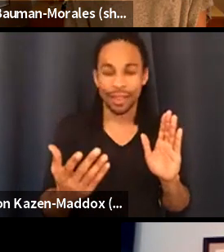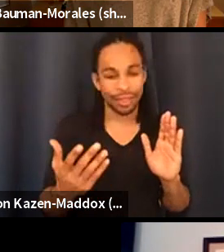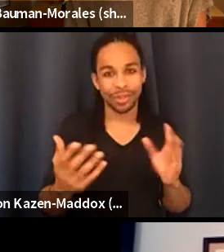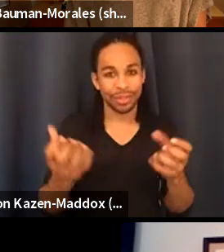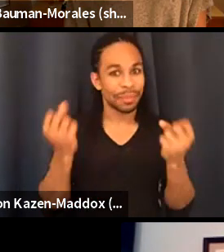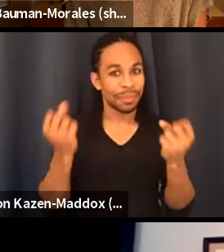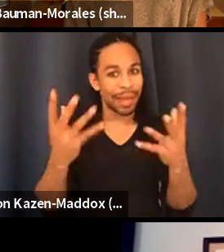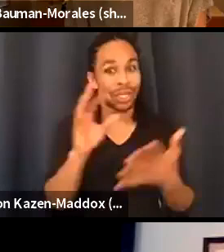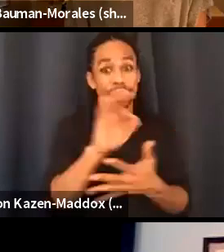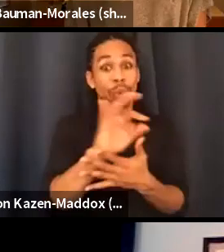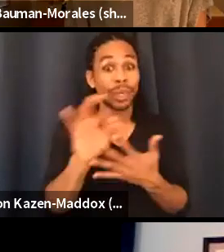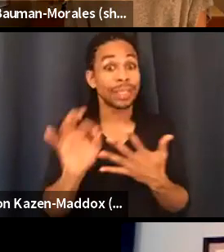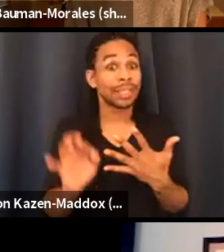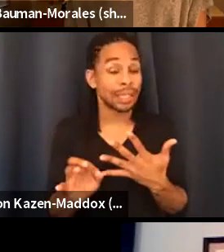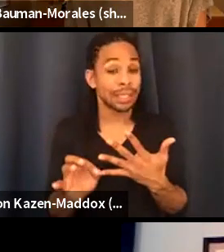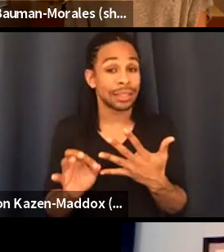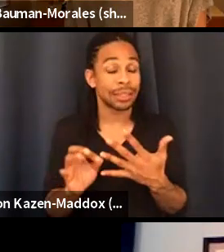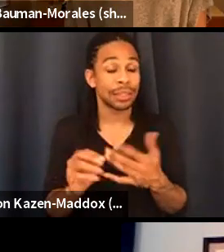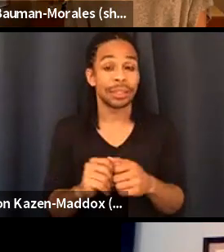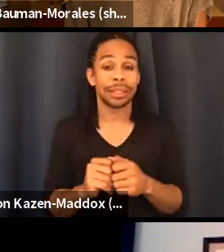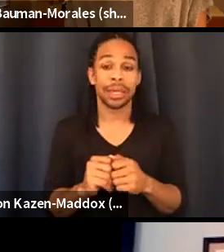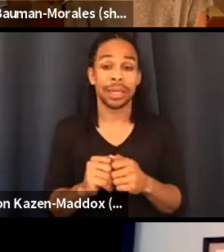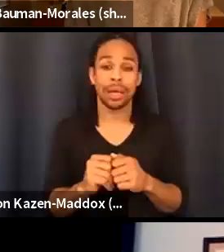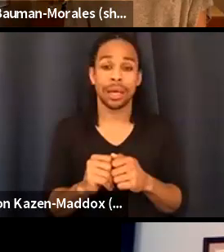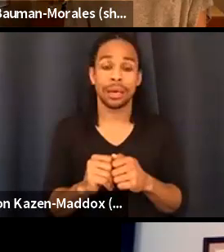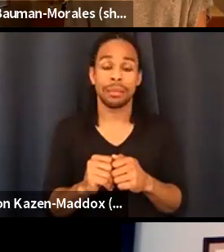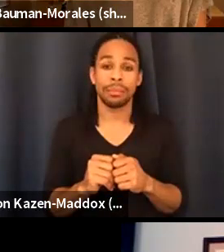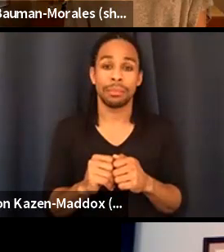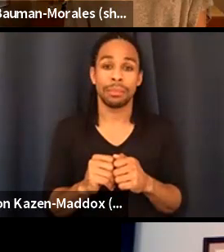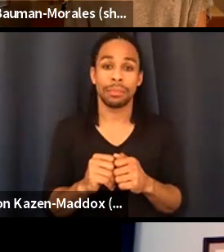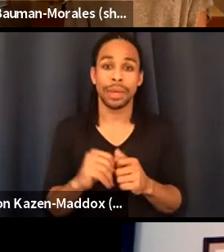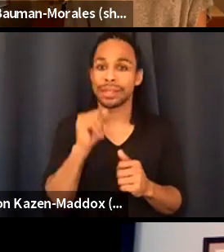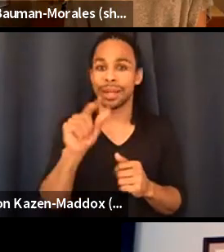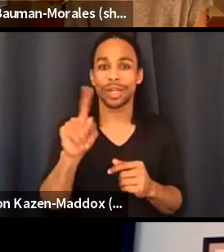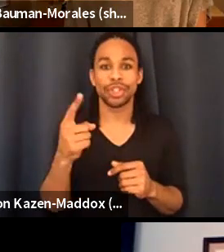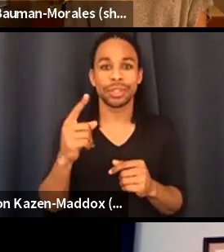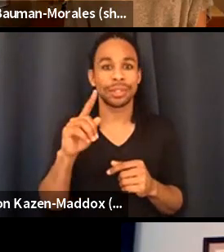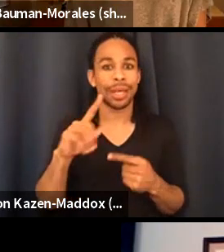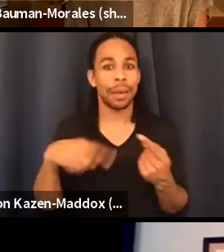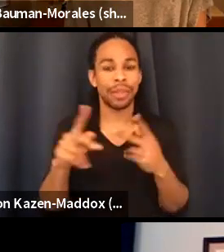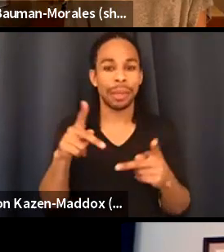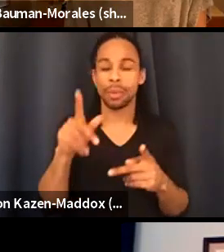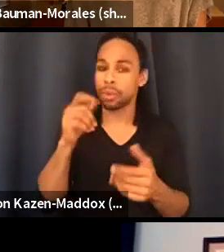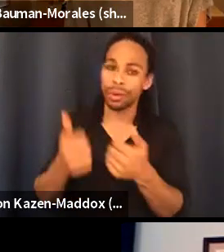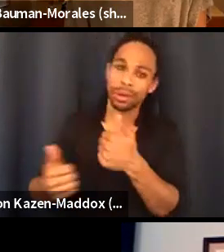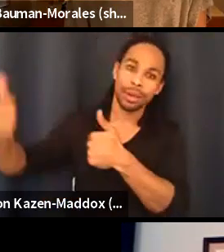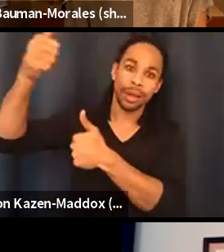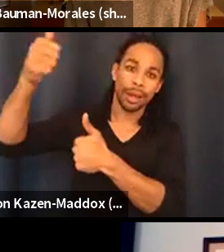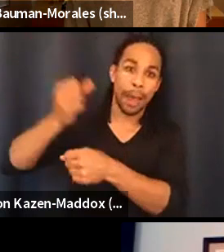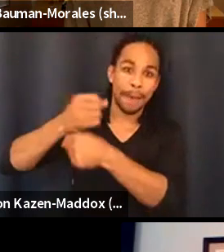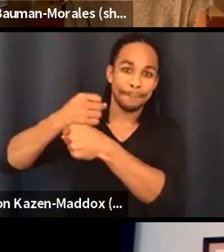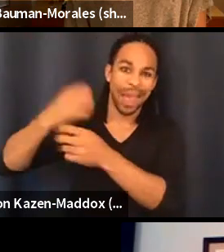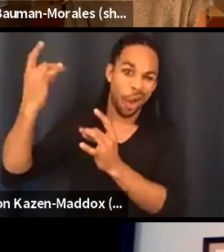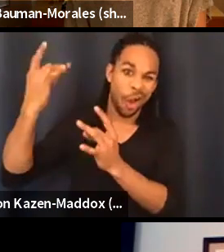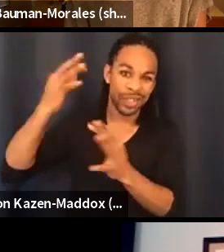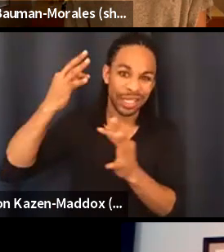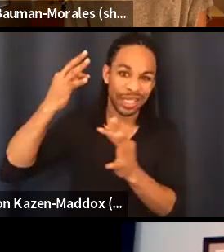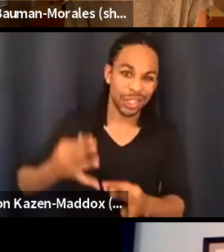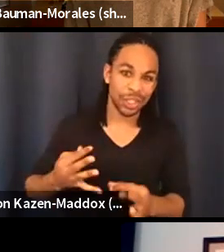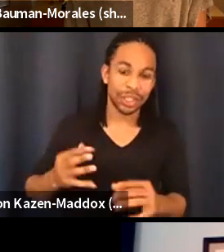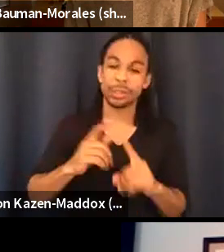them. This is really about how can we really say, wow, Abrams had a great way of doing this.